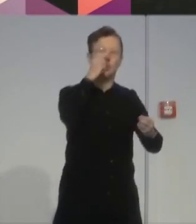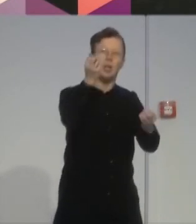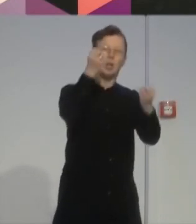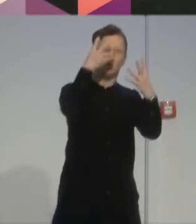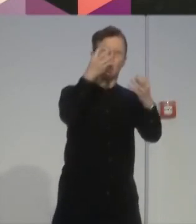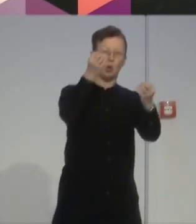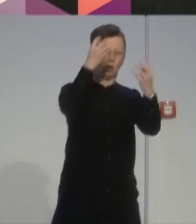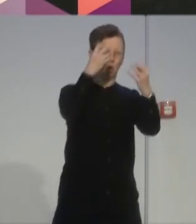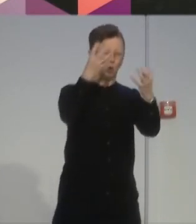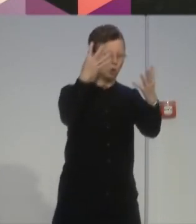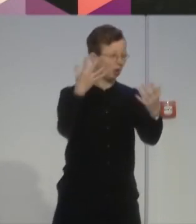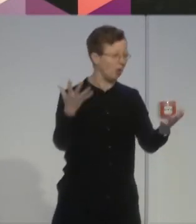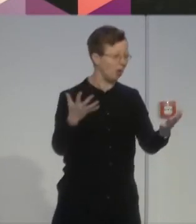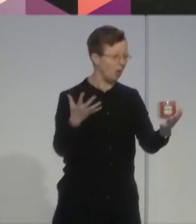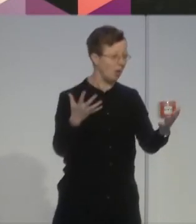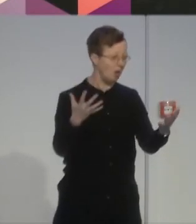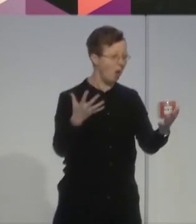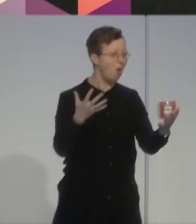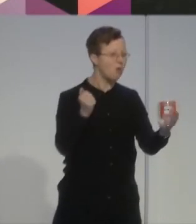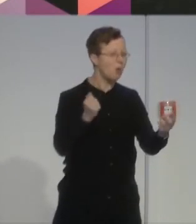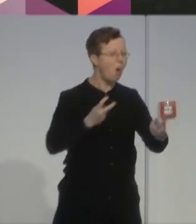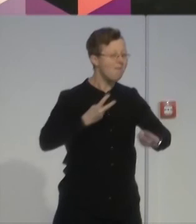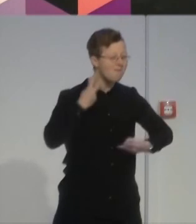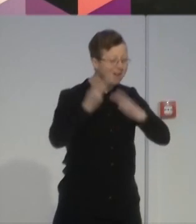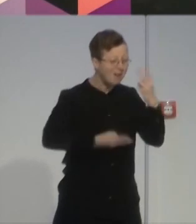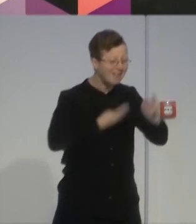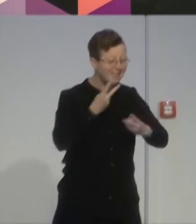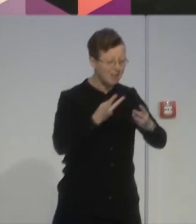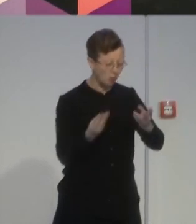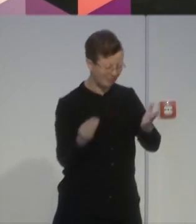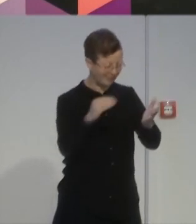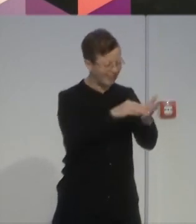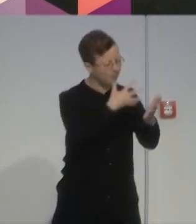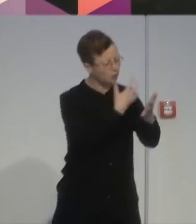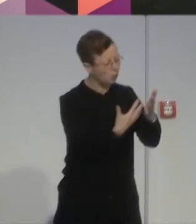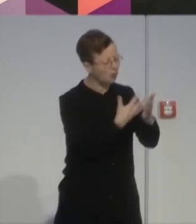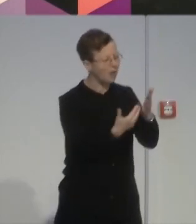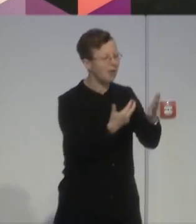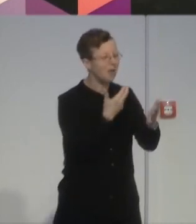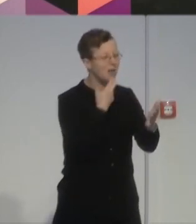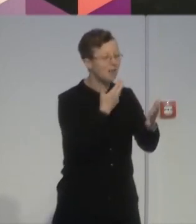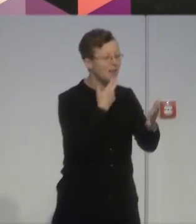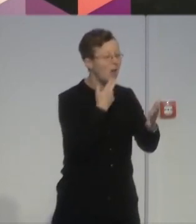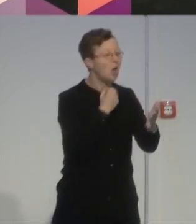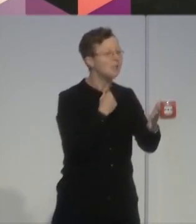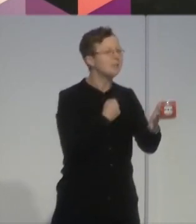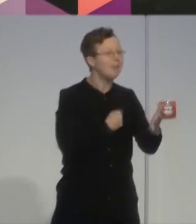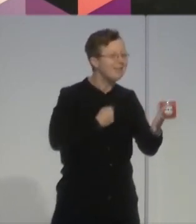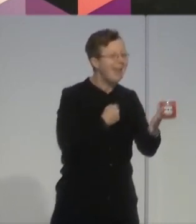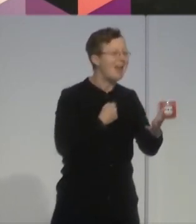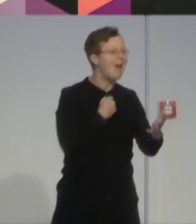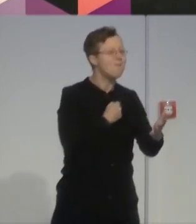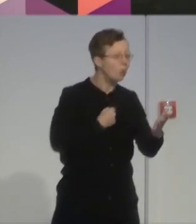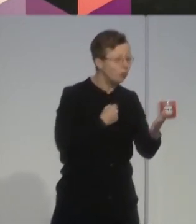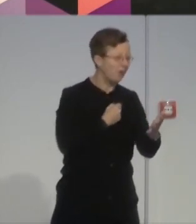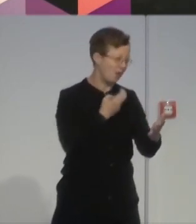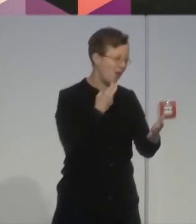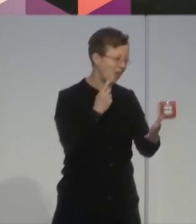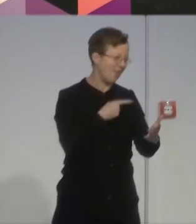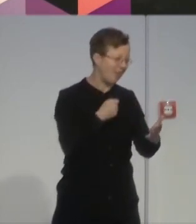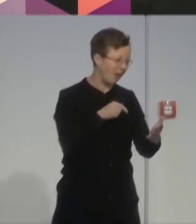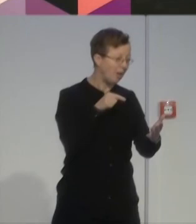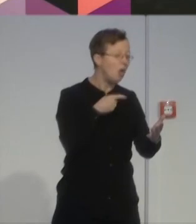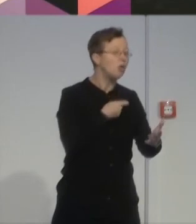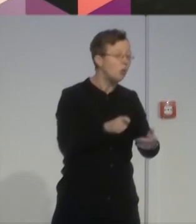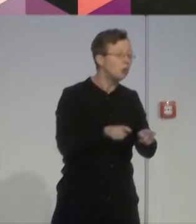And to verbalize it, to put language on it, we called it pain or hurting. Something that's